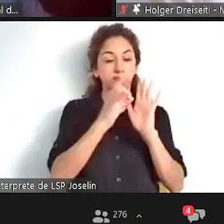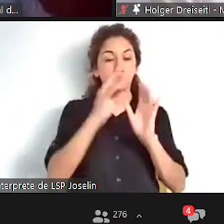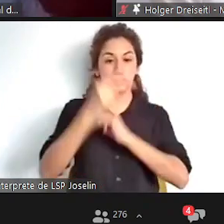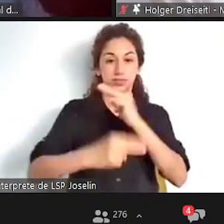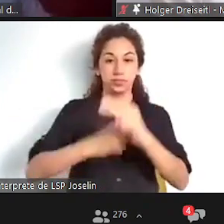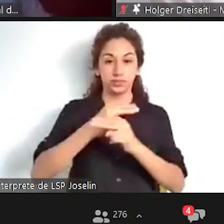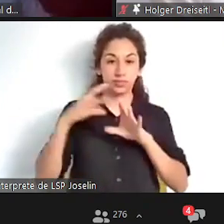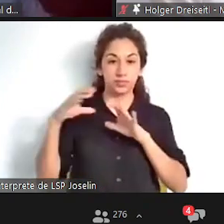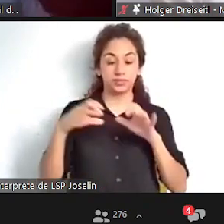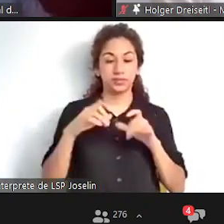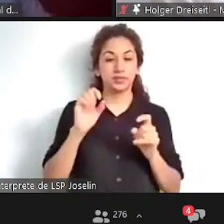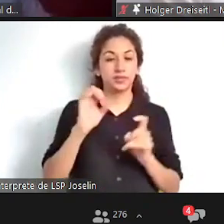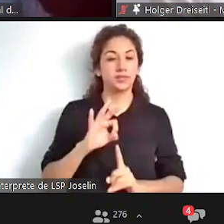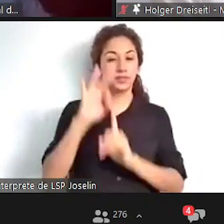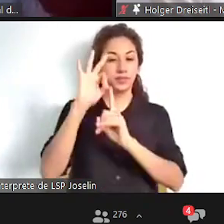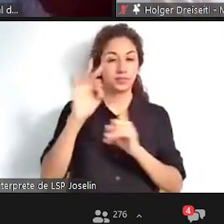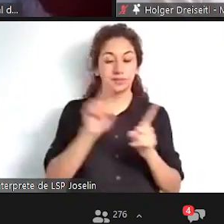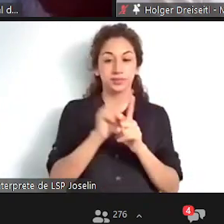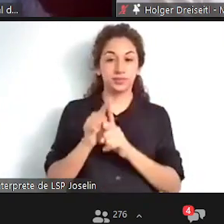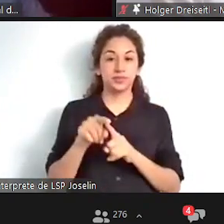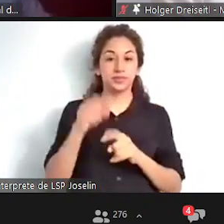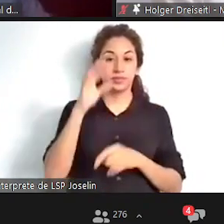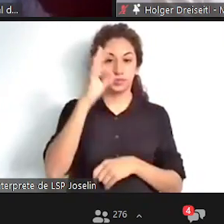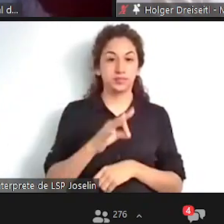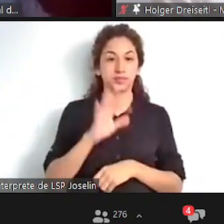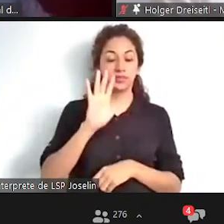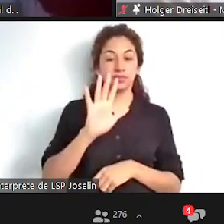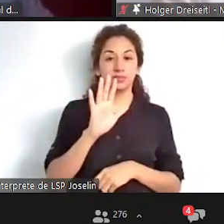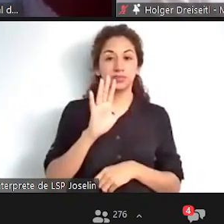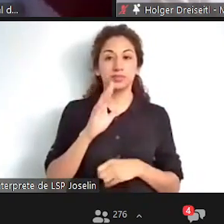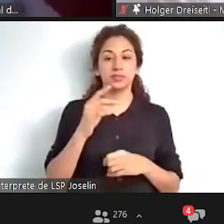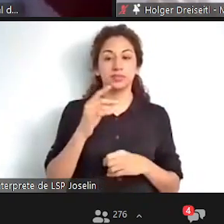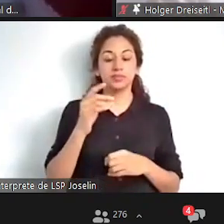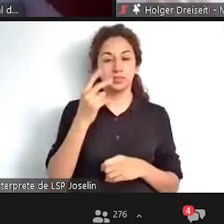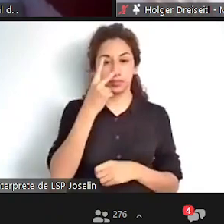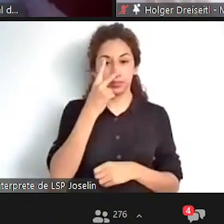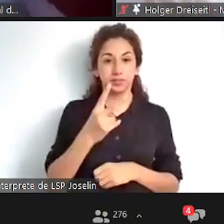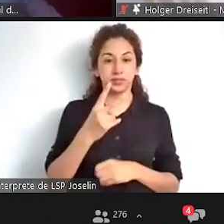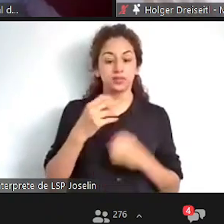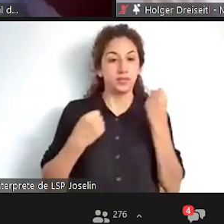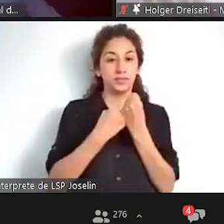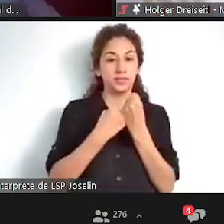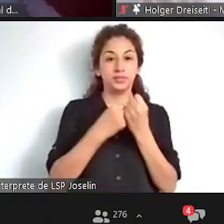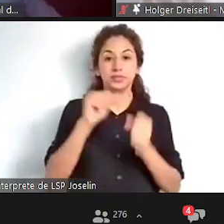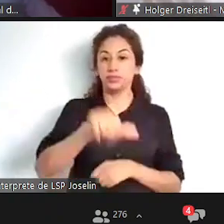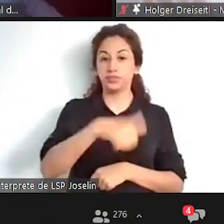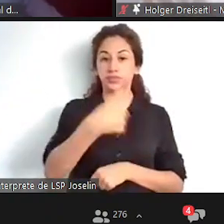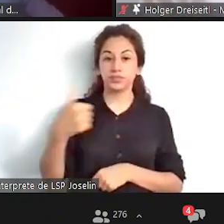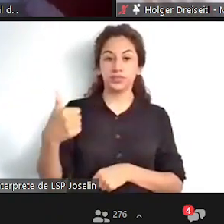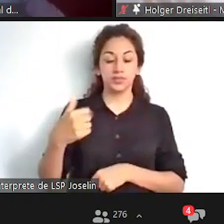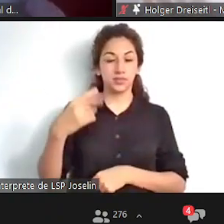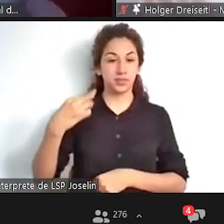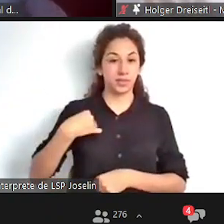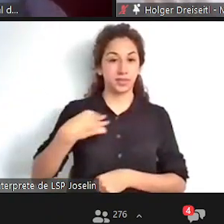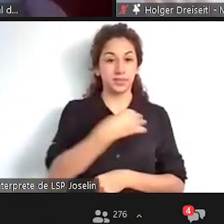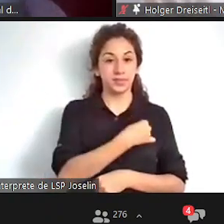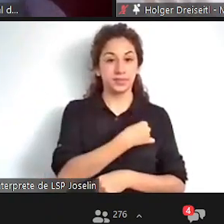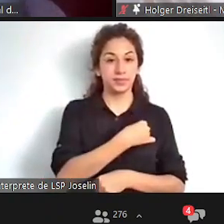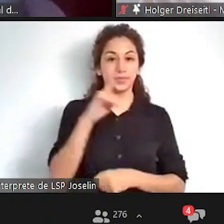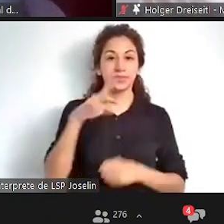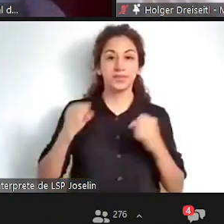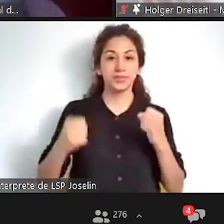in the national action point specifically it's relevant when we try to support and